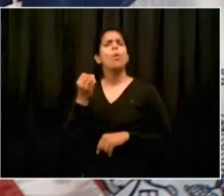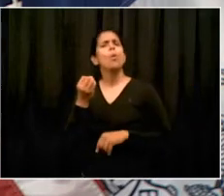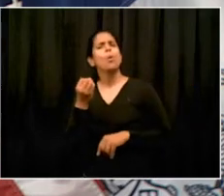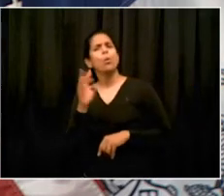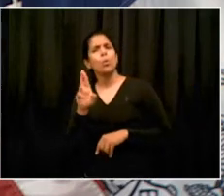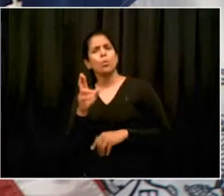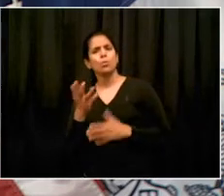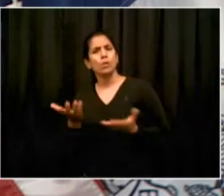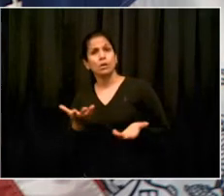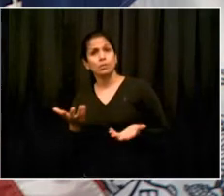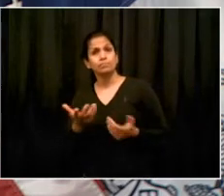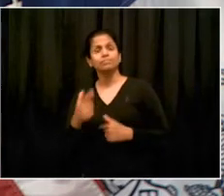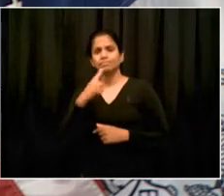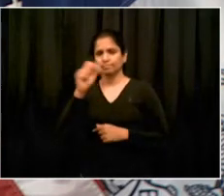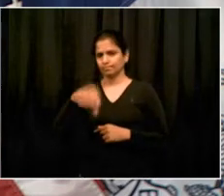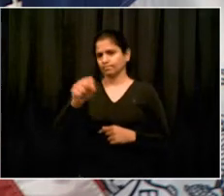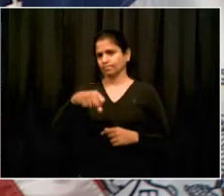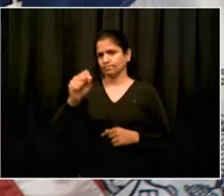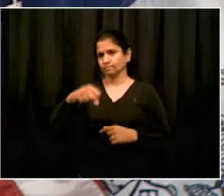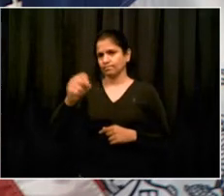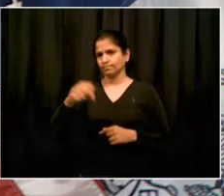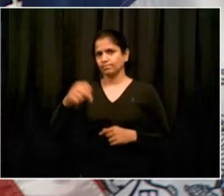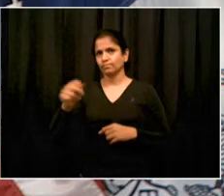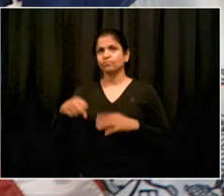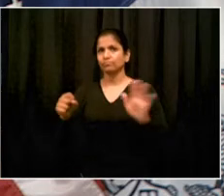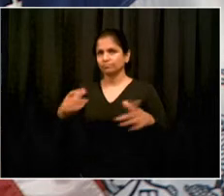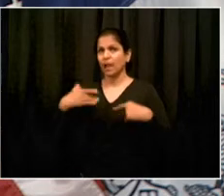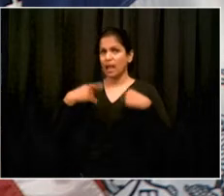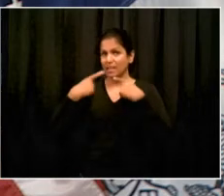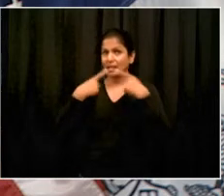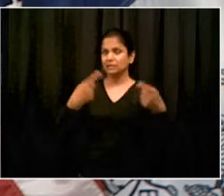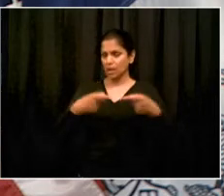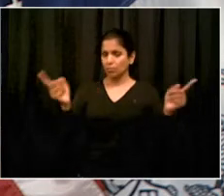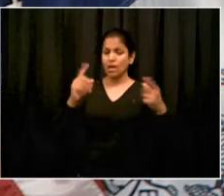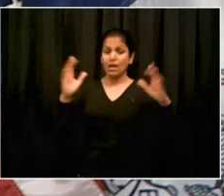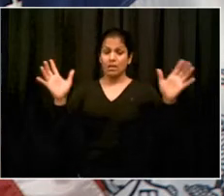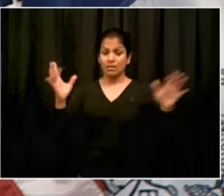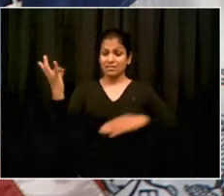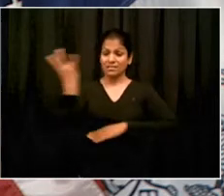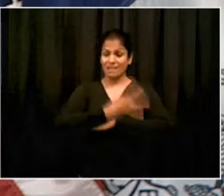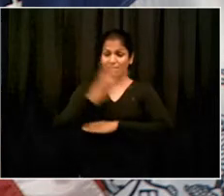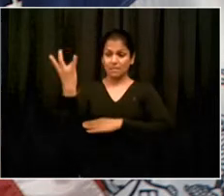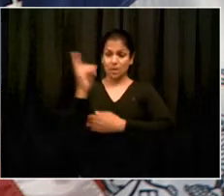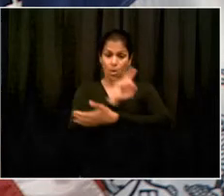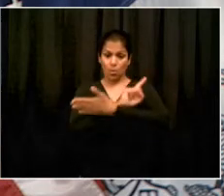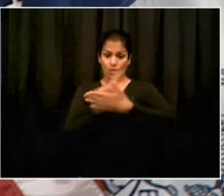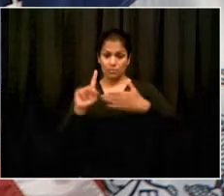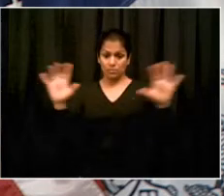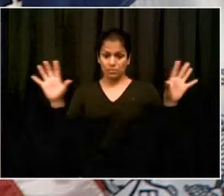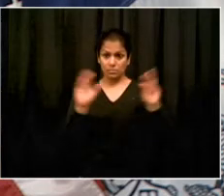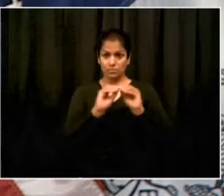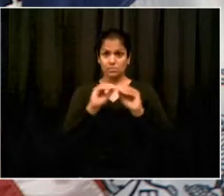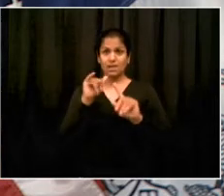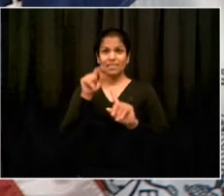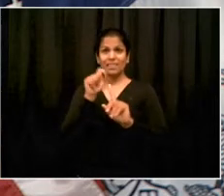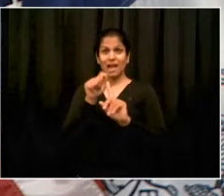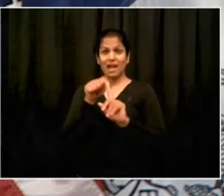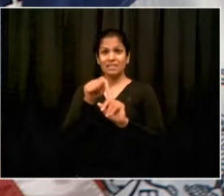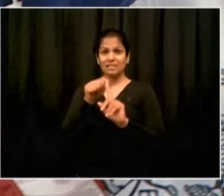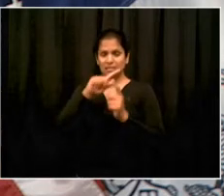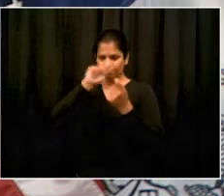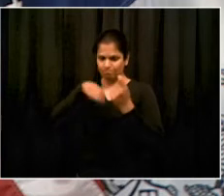That is a much more accurate measure than going by any one day, to say the least. And it's a